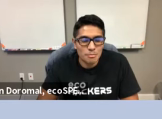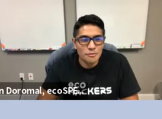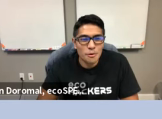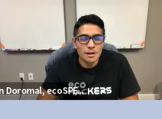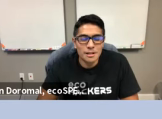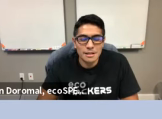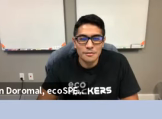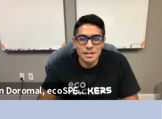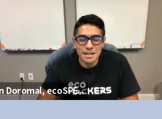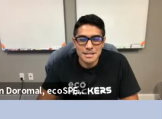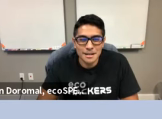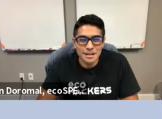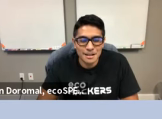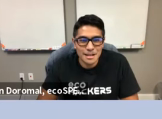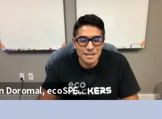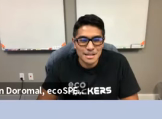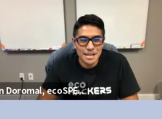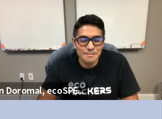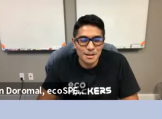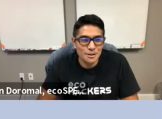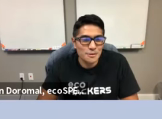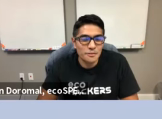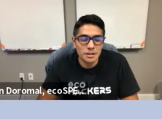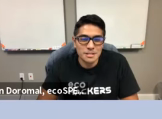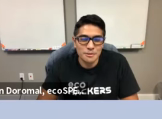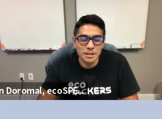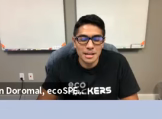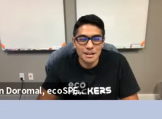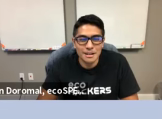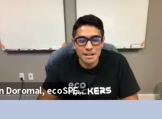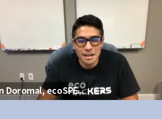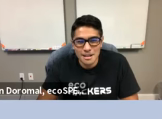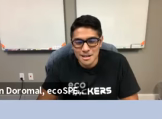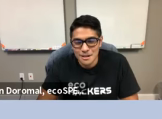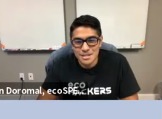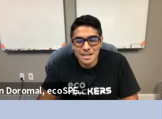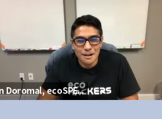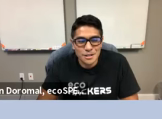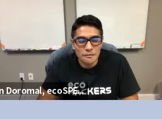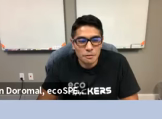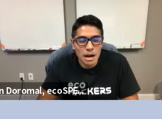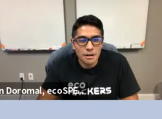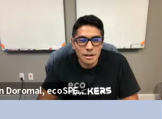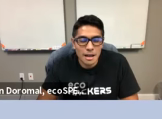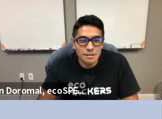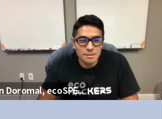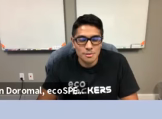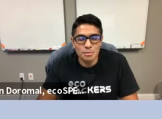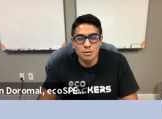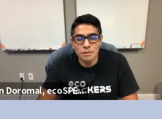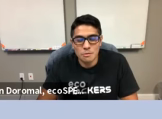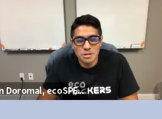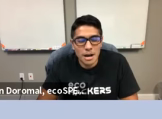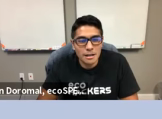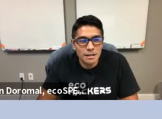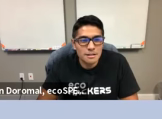spoke before. It definitely takes a team and also a village to really get a technology off the ground and to